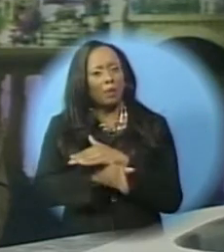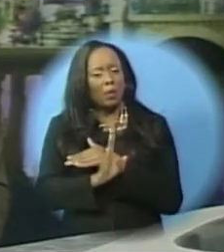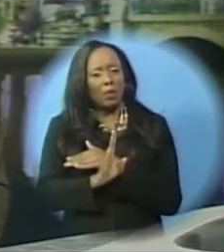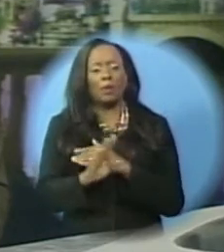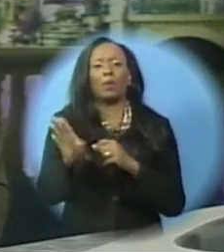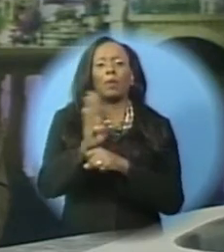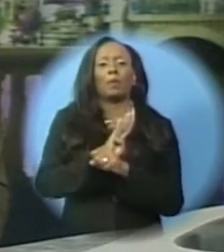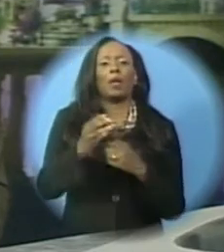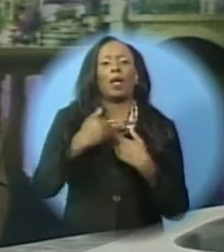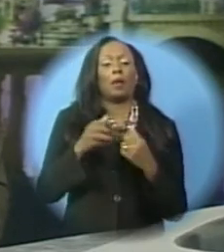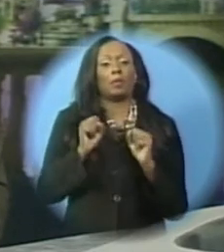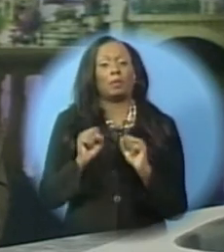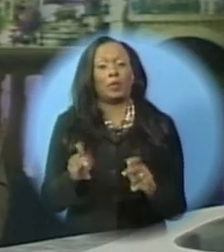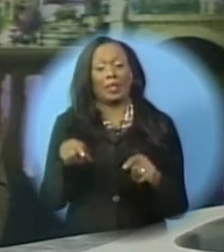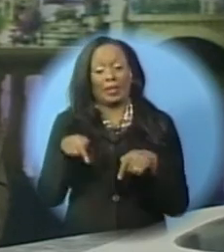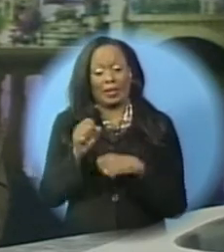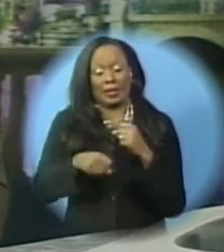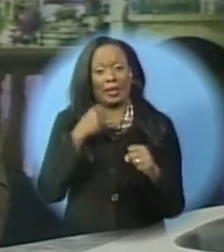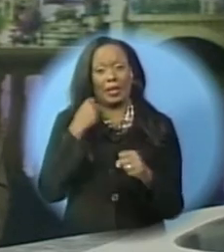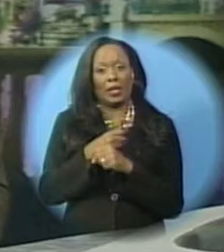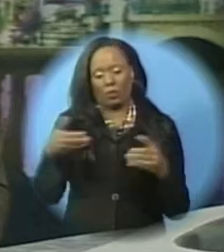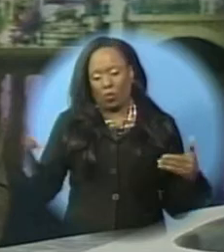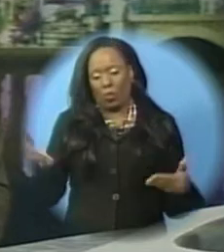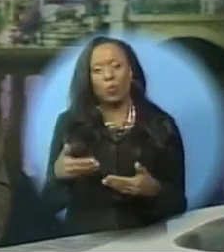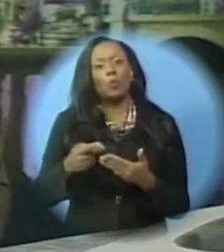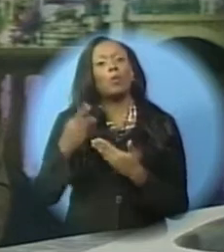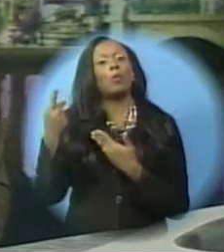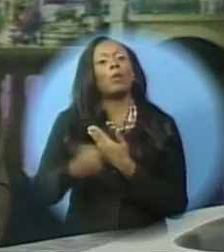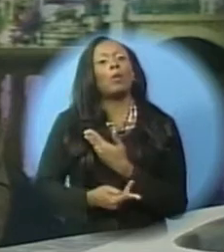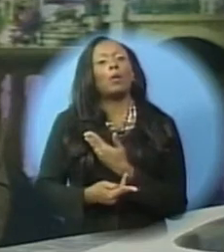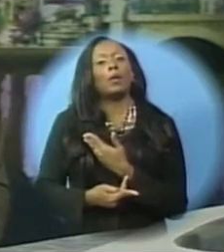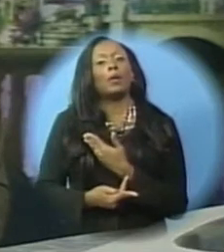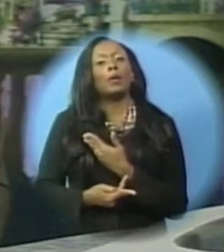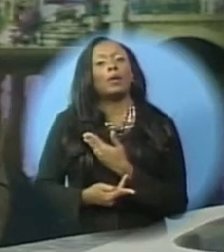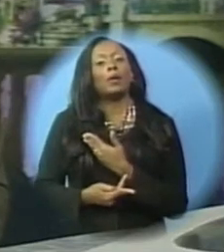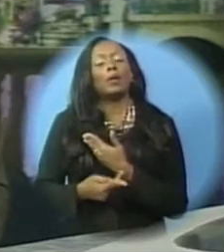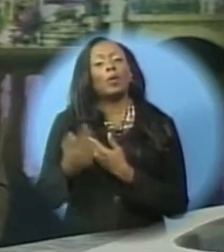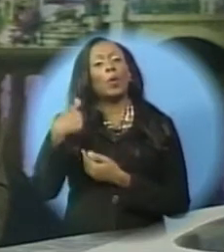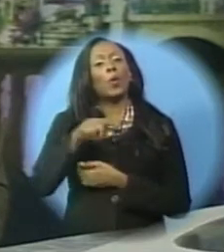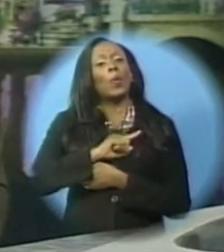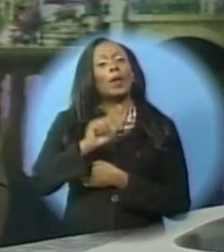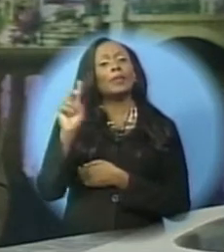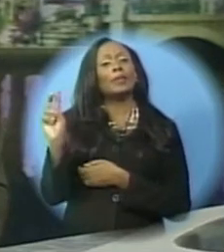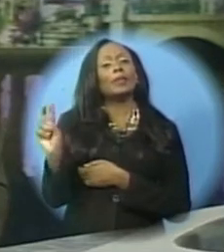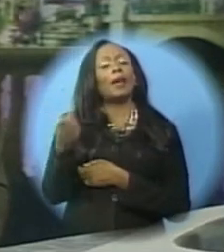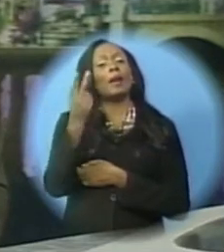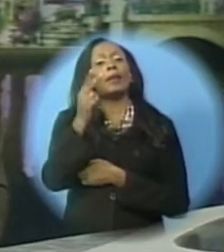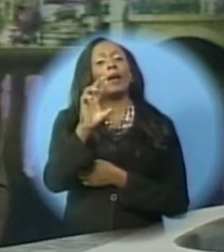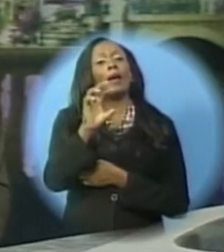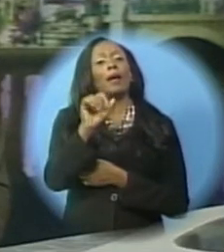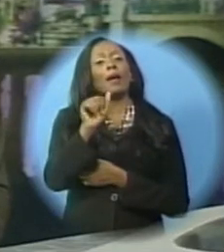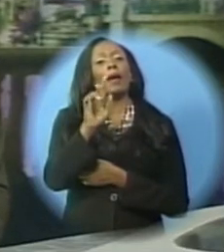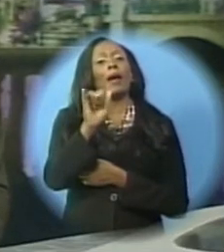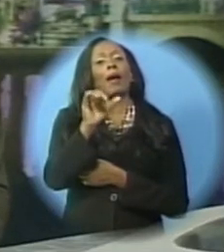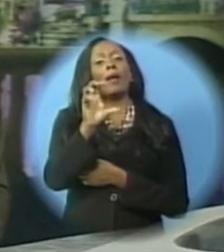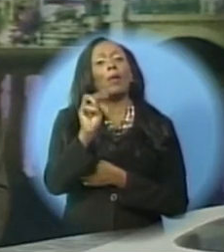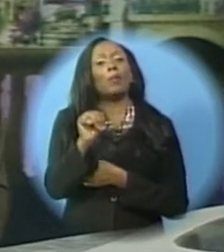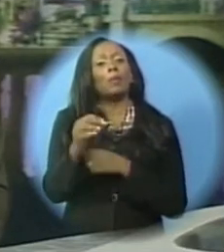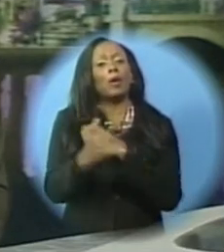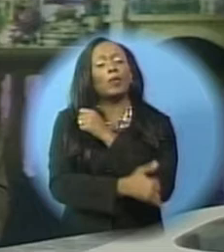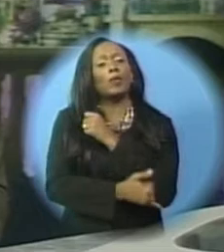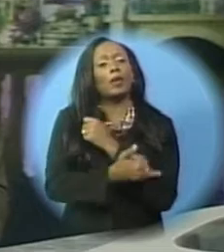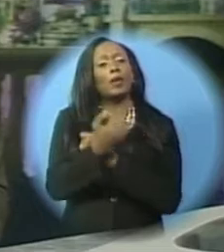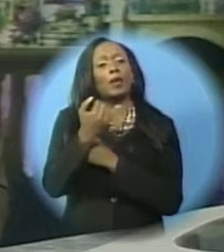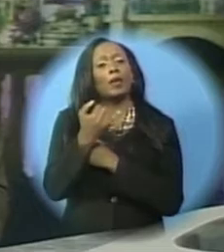been afforded the opportunity this year to host the program and is just the 2nd CARICOM nation to do so. The program got